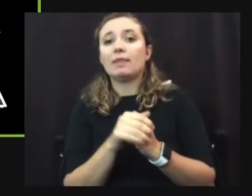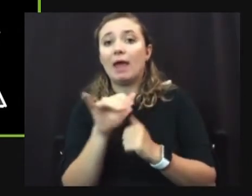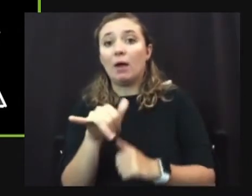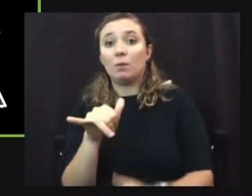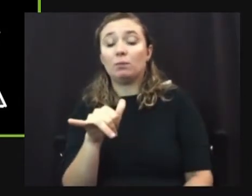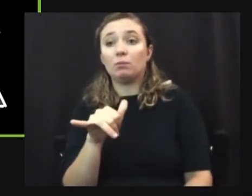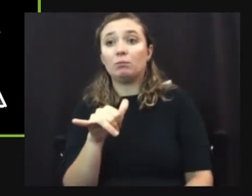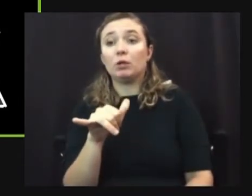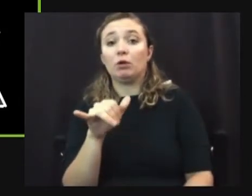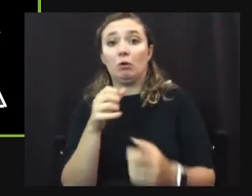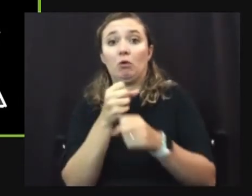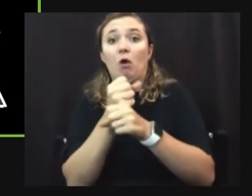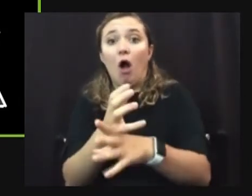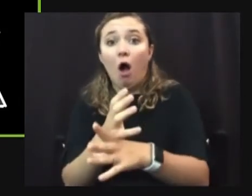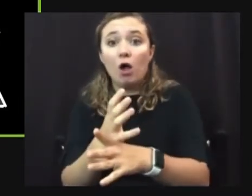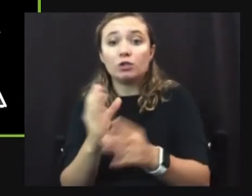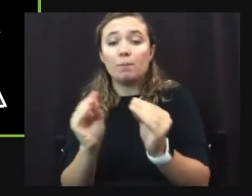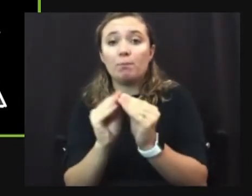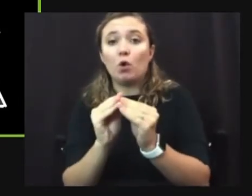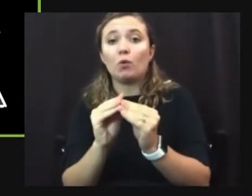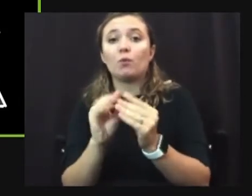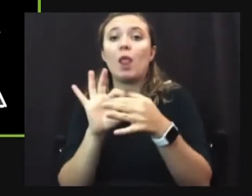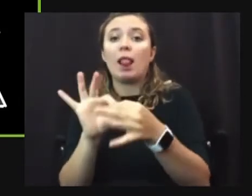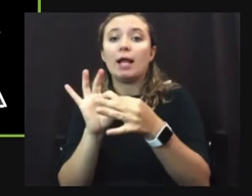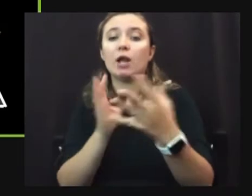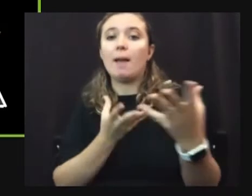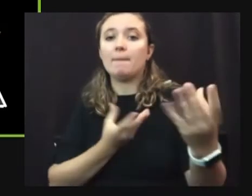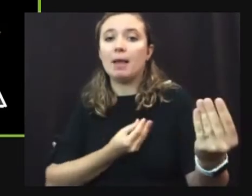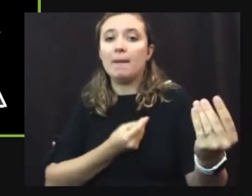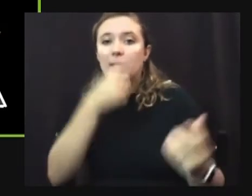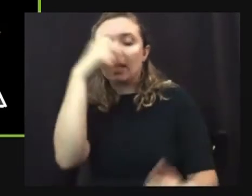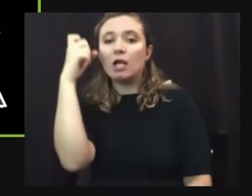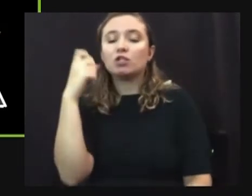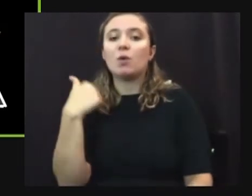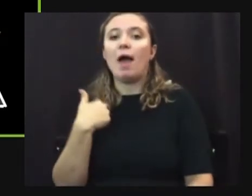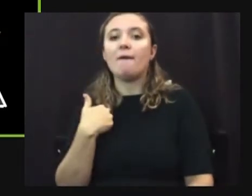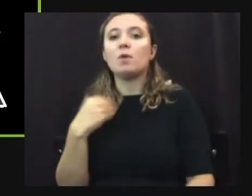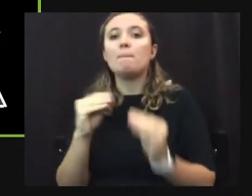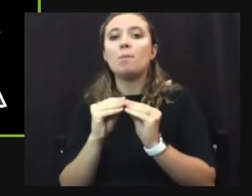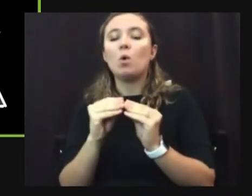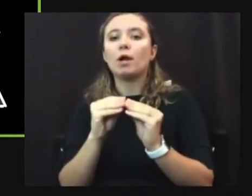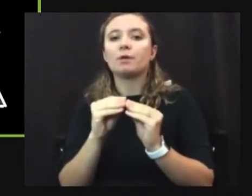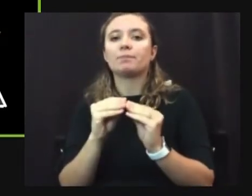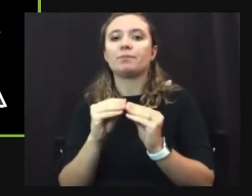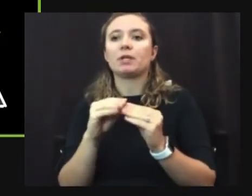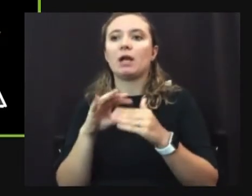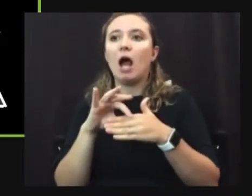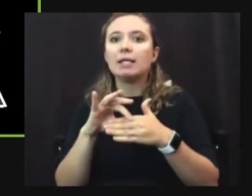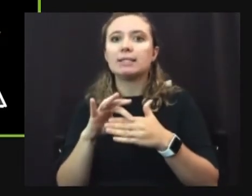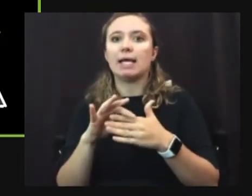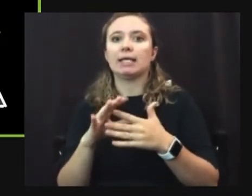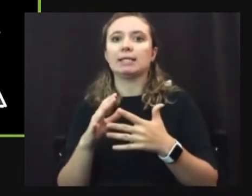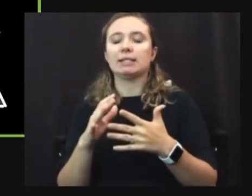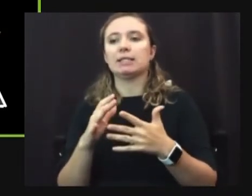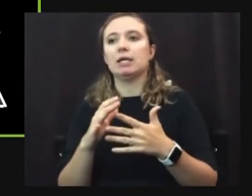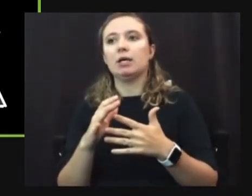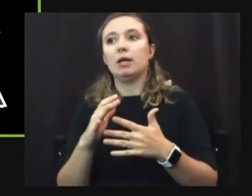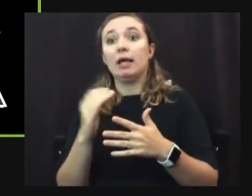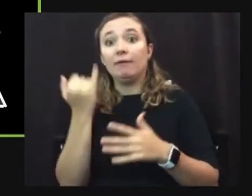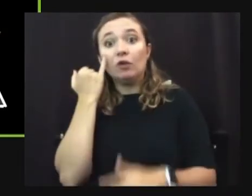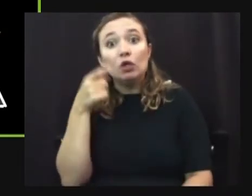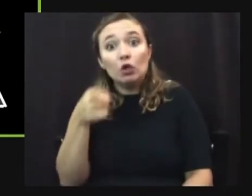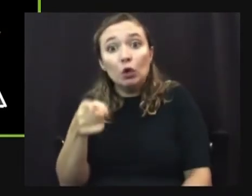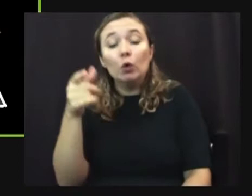empathy because you have more context that you could relate to. Now, if you knew Mildred, of course, or